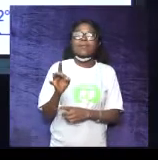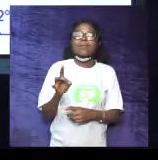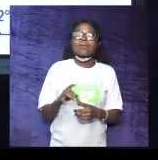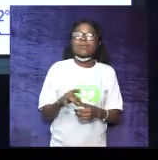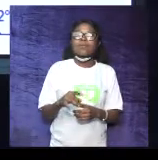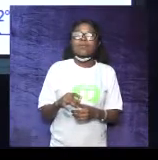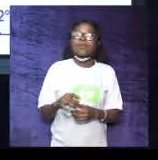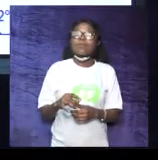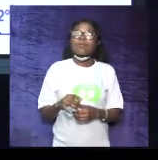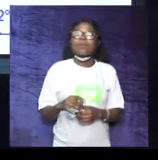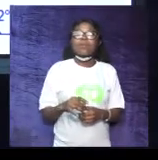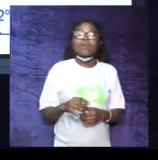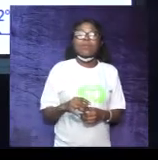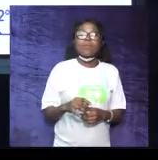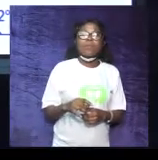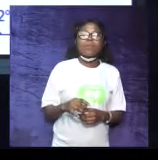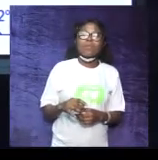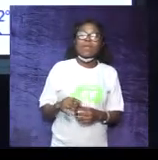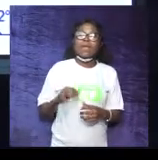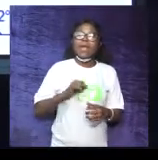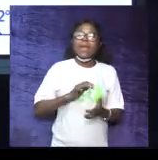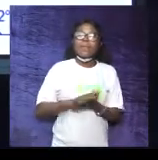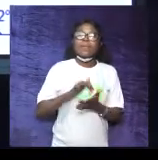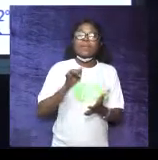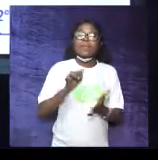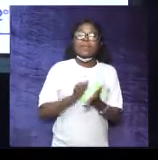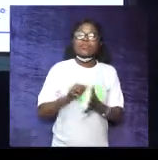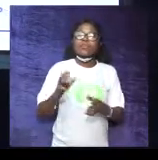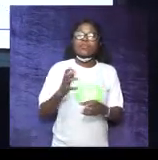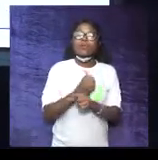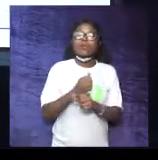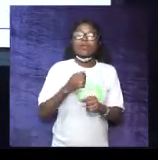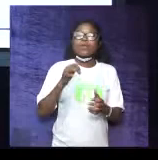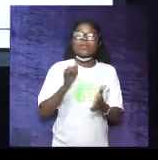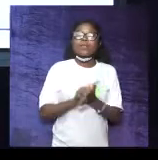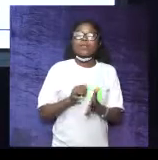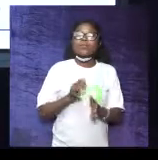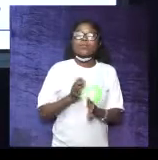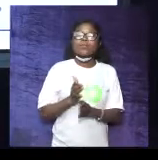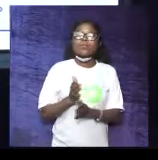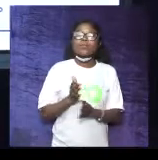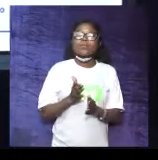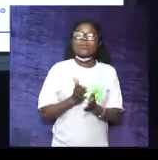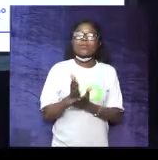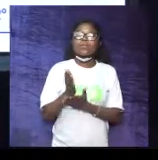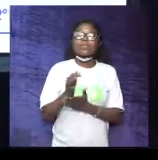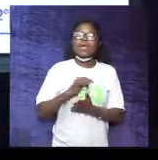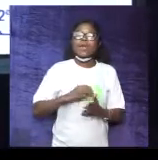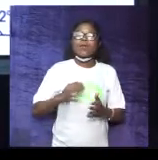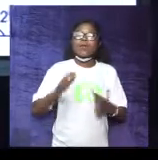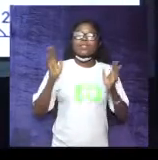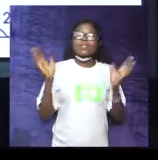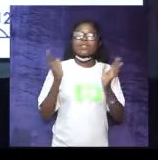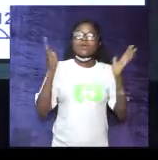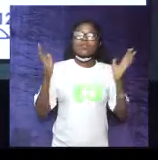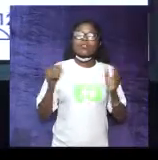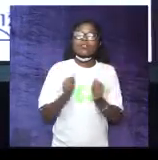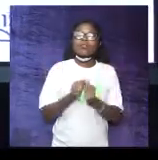112 from 180. So now I believe you got that right. And now I'm going to celebrate you with a chair.